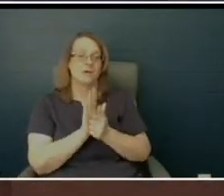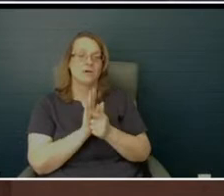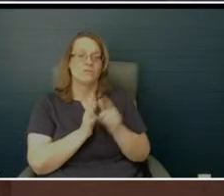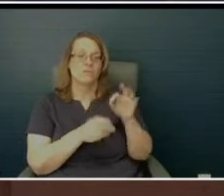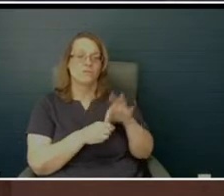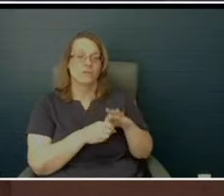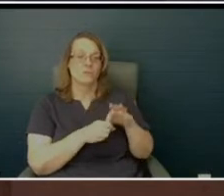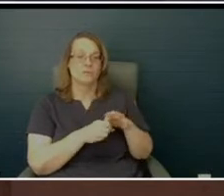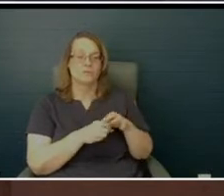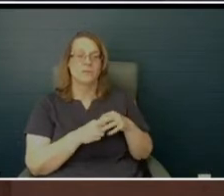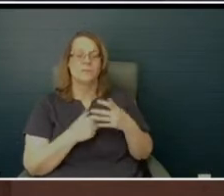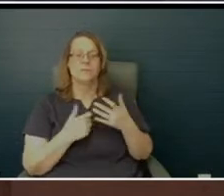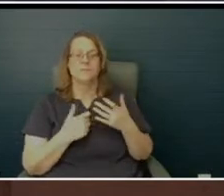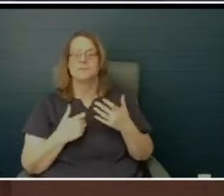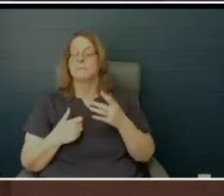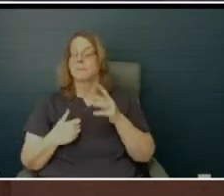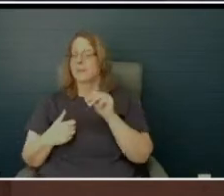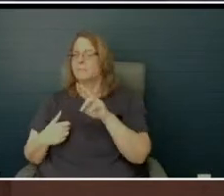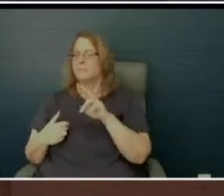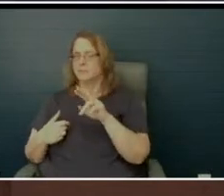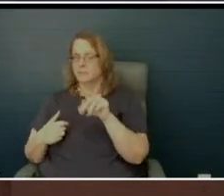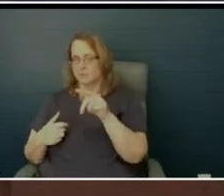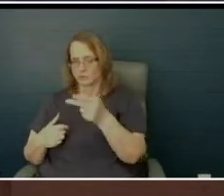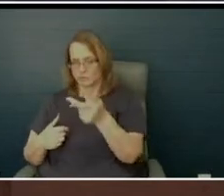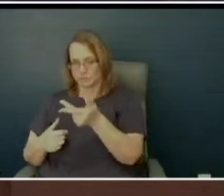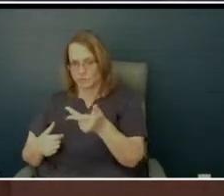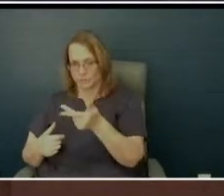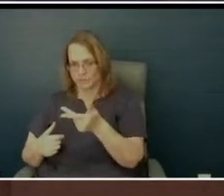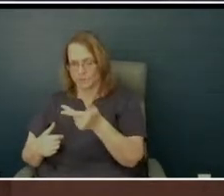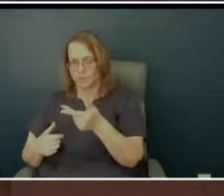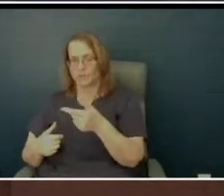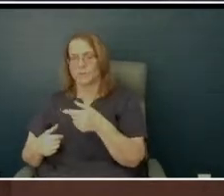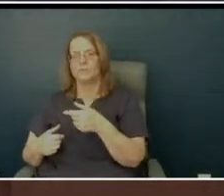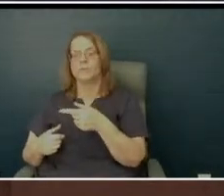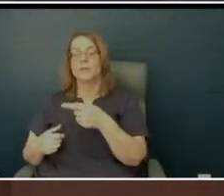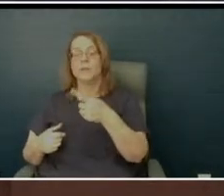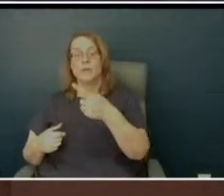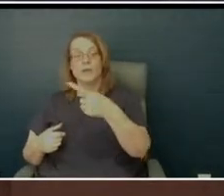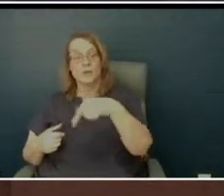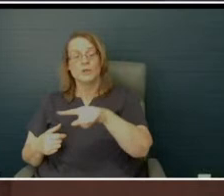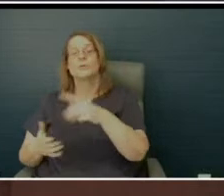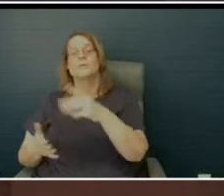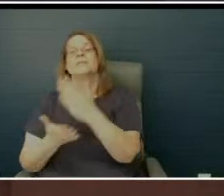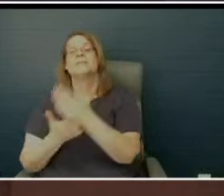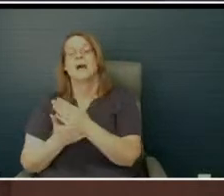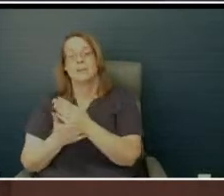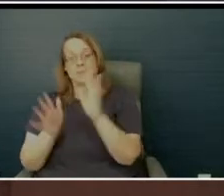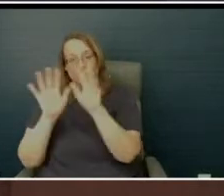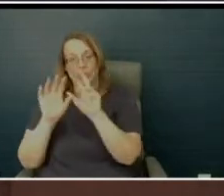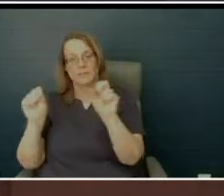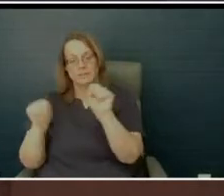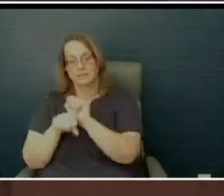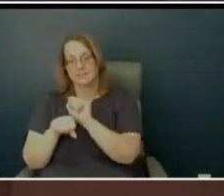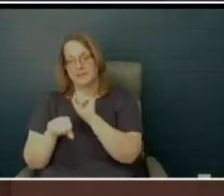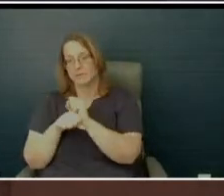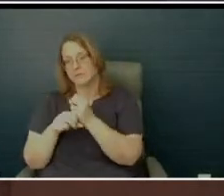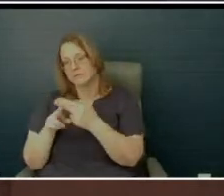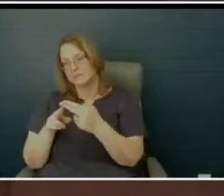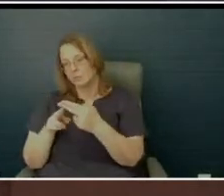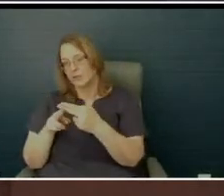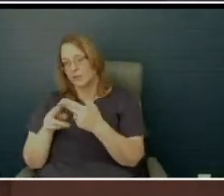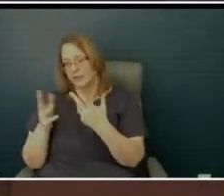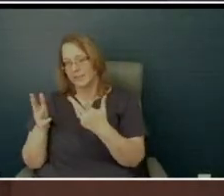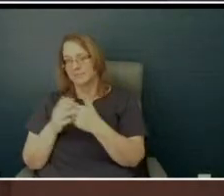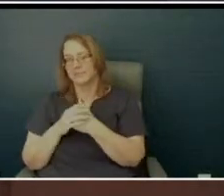Mr. Donahue, Mr. Rosen, Mr. Engel, and others stopped President Trump's efforts, at least temporarily. Yet the